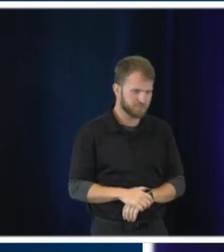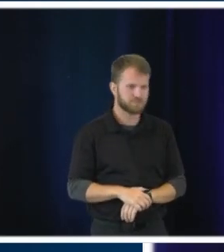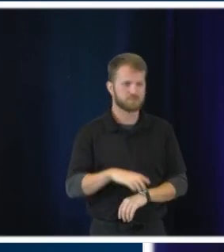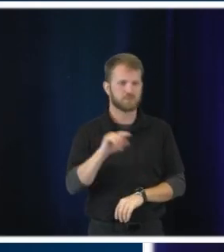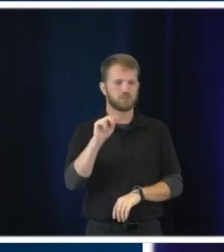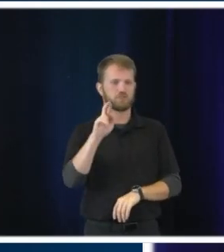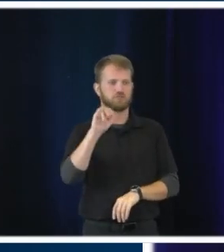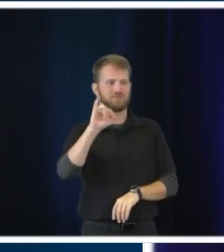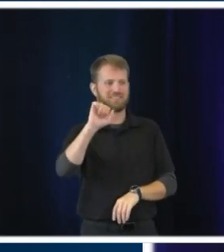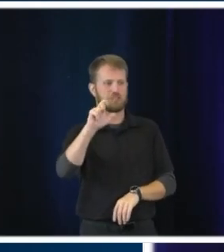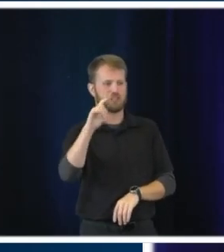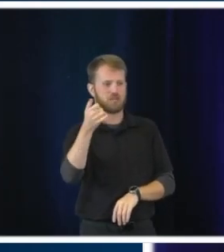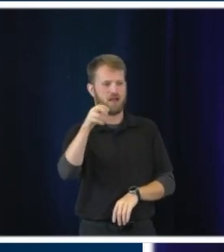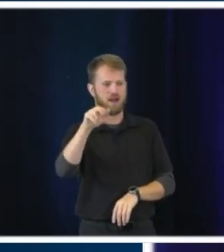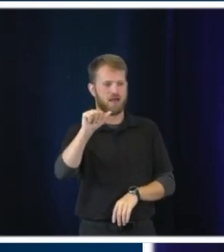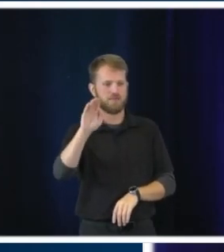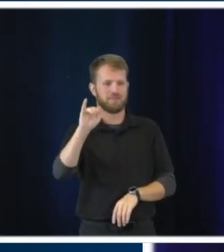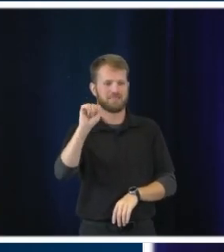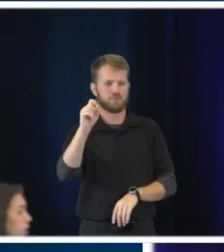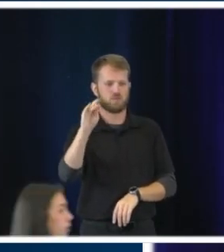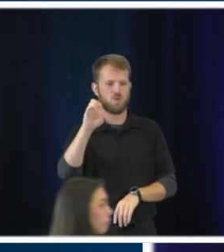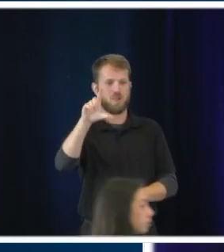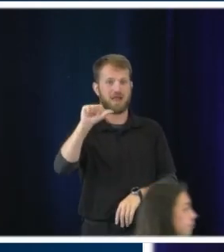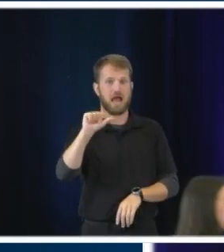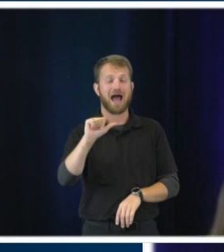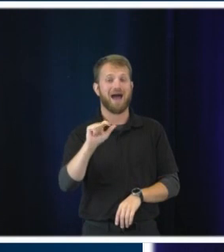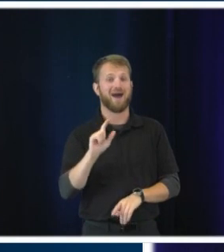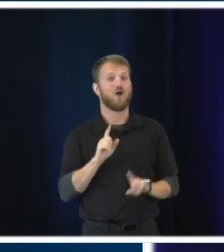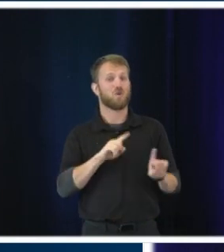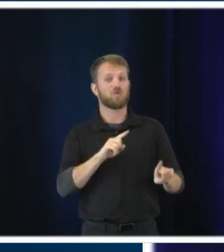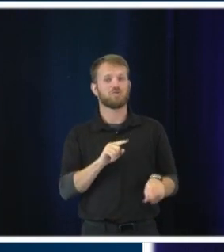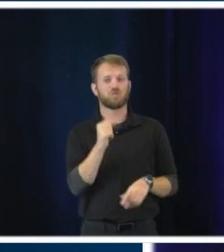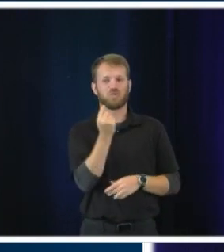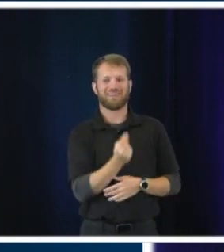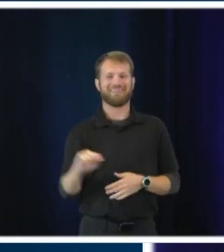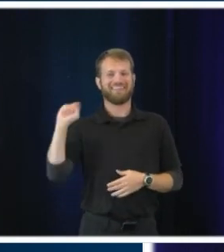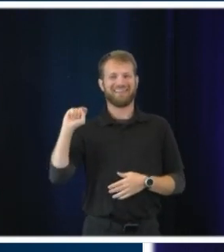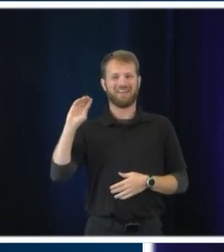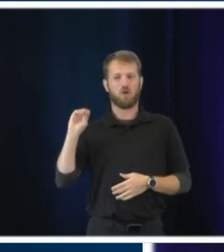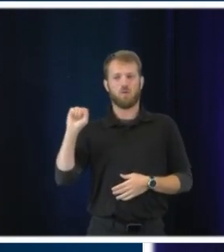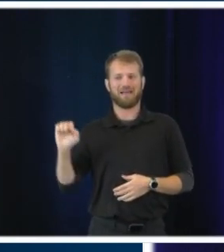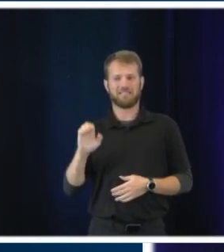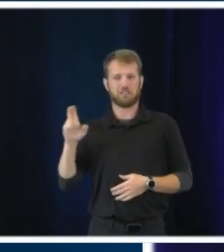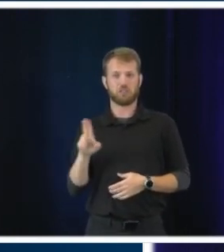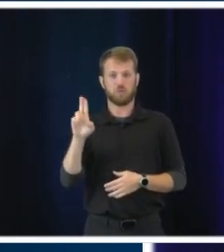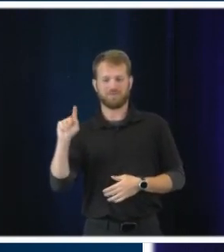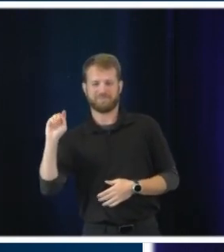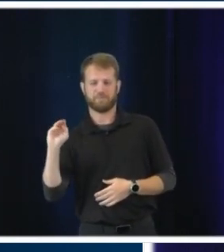Trijana Bastola attends The Ohio State University and is a freshman.